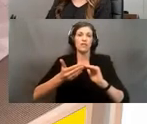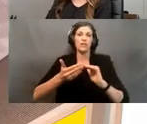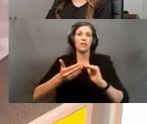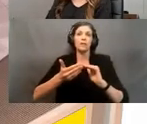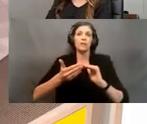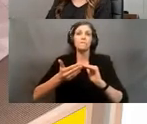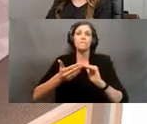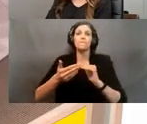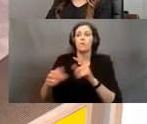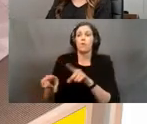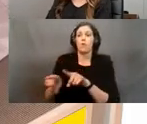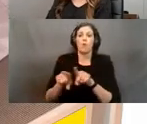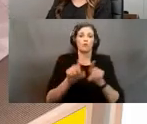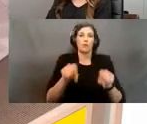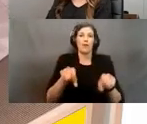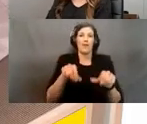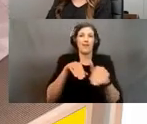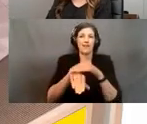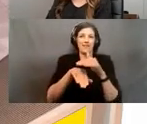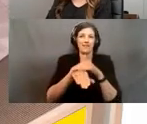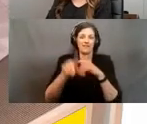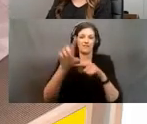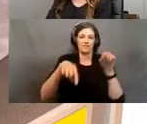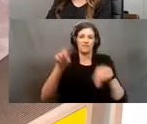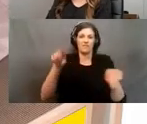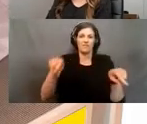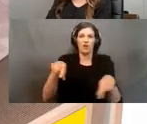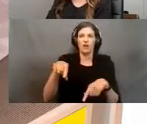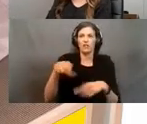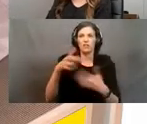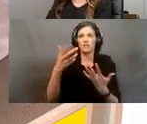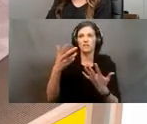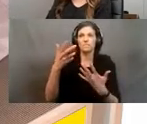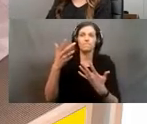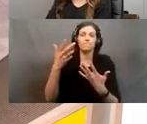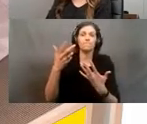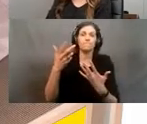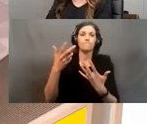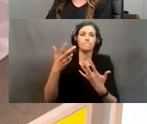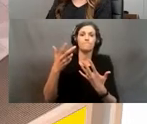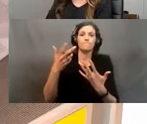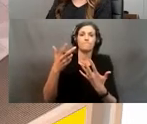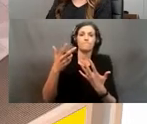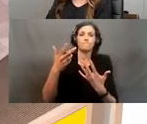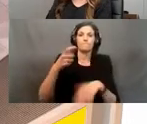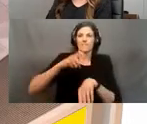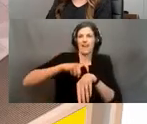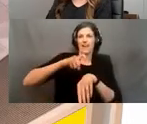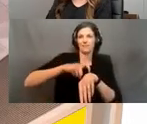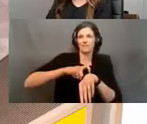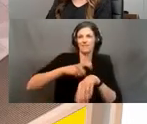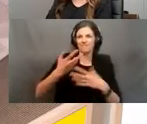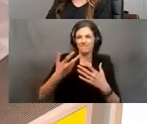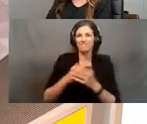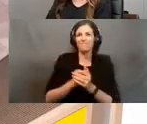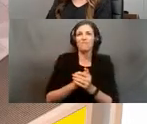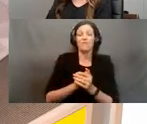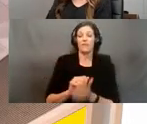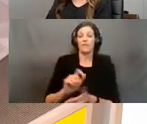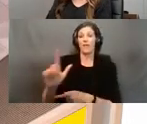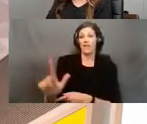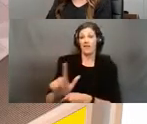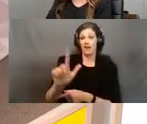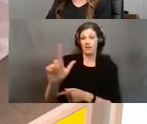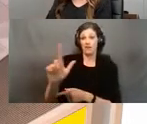have access at various points in the clock time. The library is